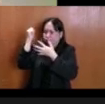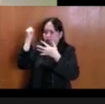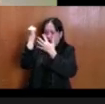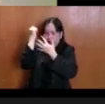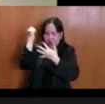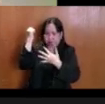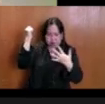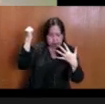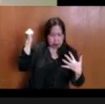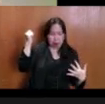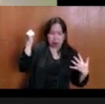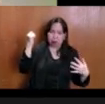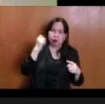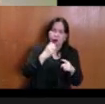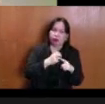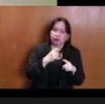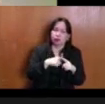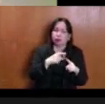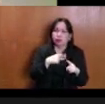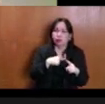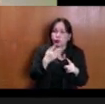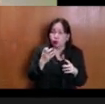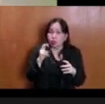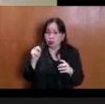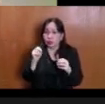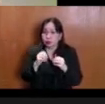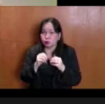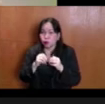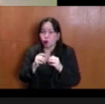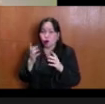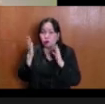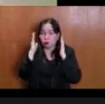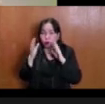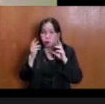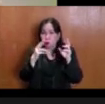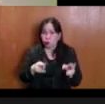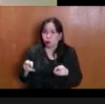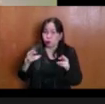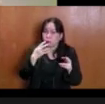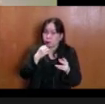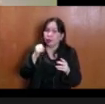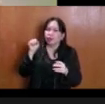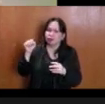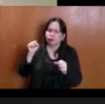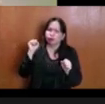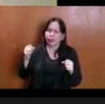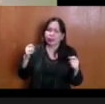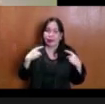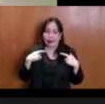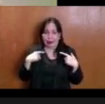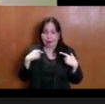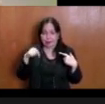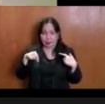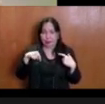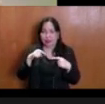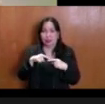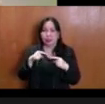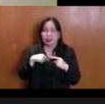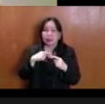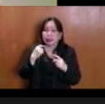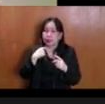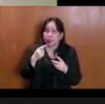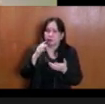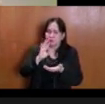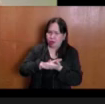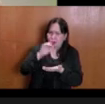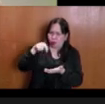the earlier question, shall we push for renewable? Yes, because it's that what we have. We say that it's expensive